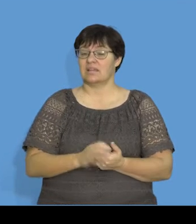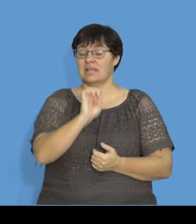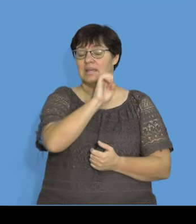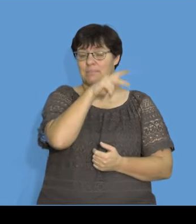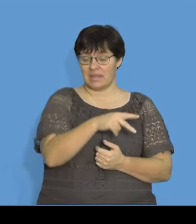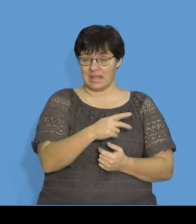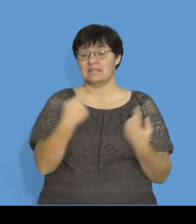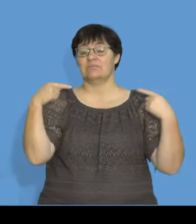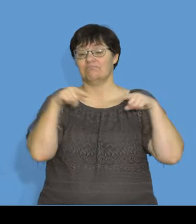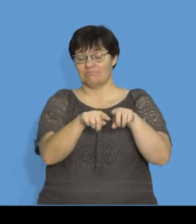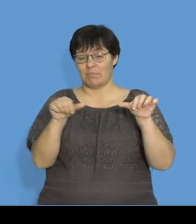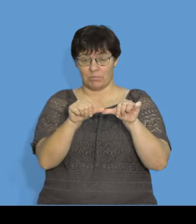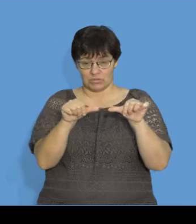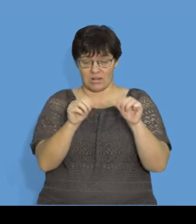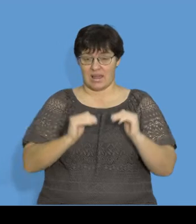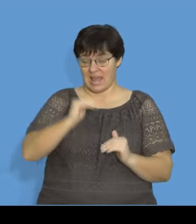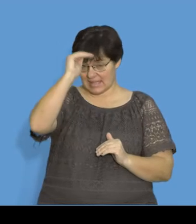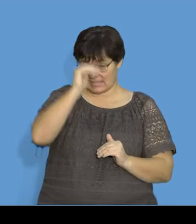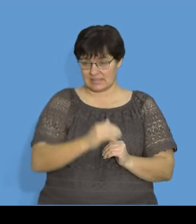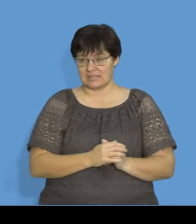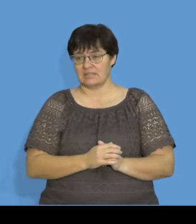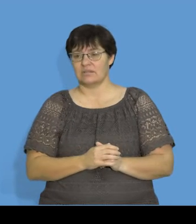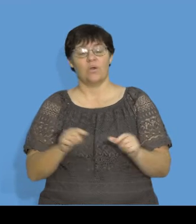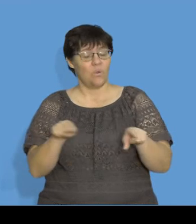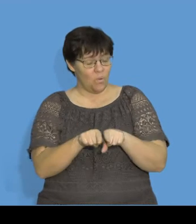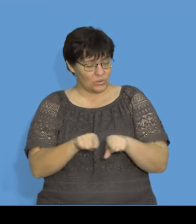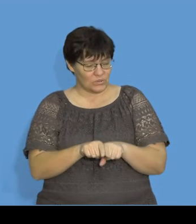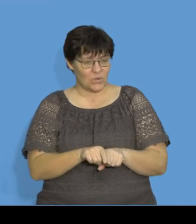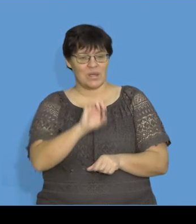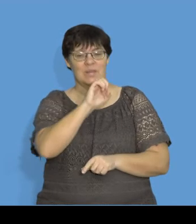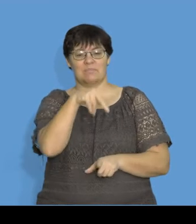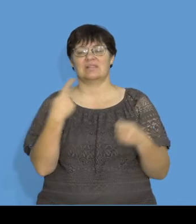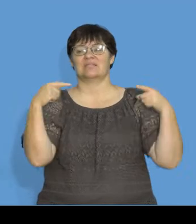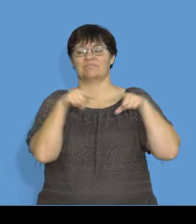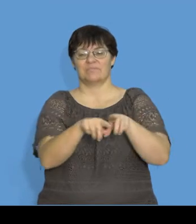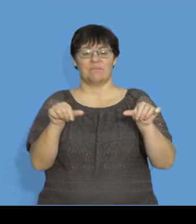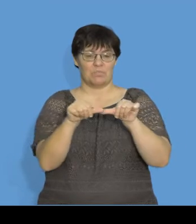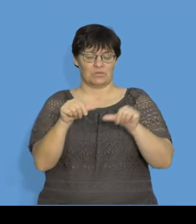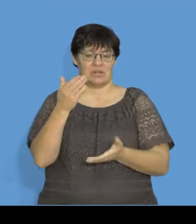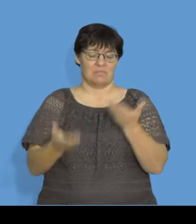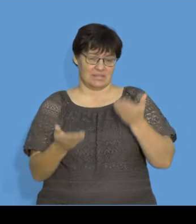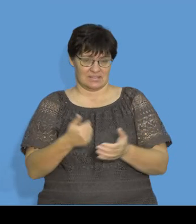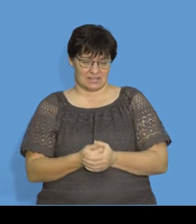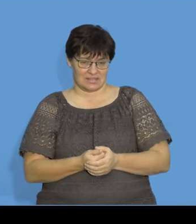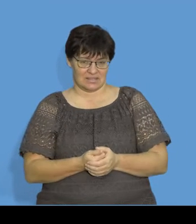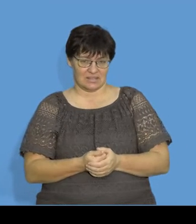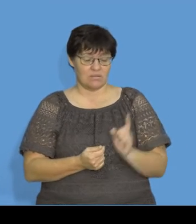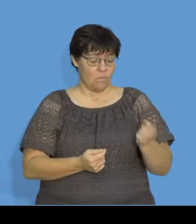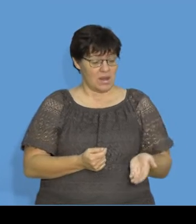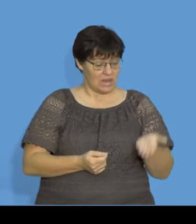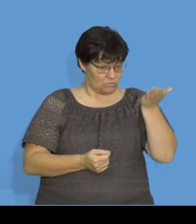potential energy is directly proportional to height, and it's directly proportional to mass. If